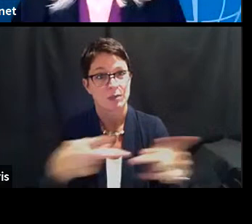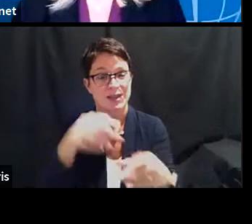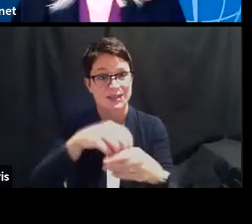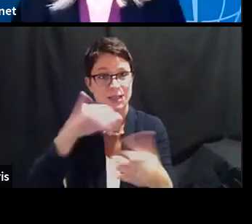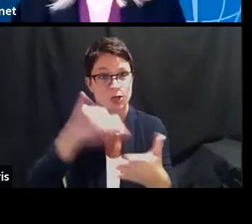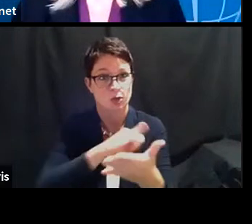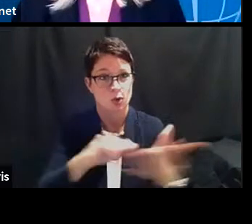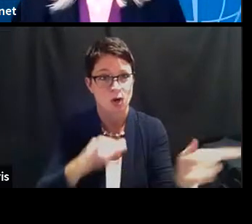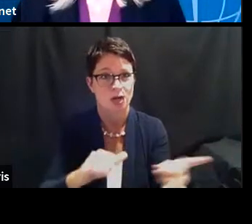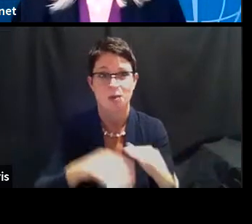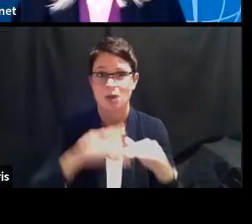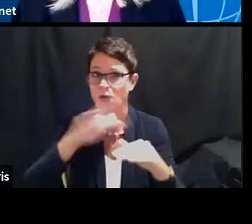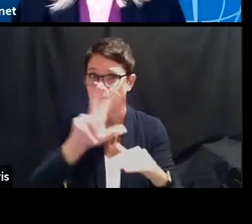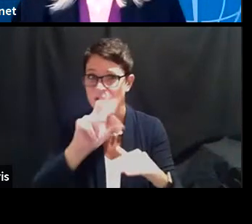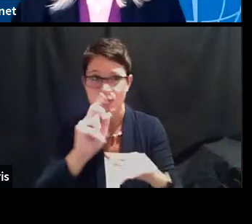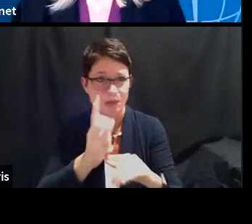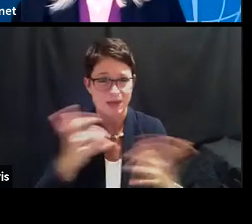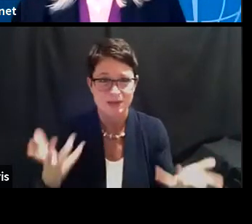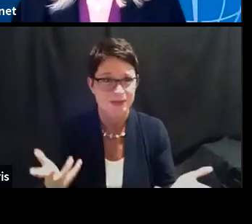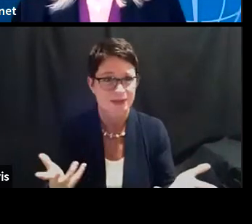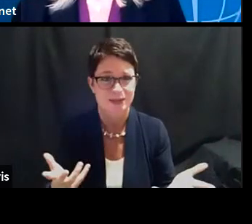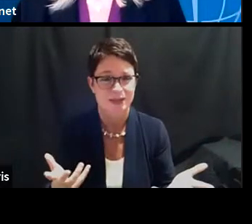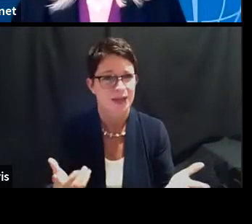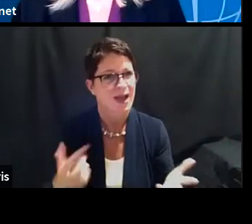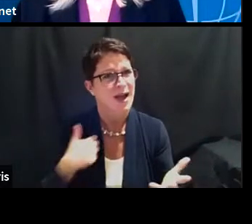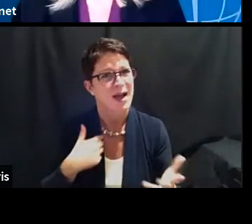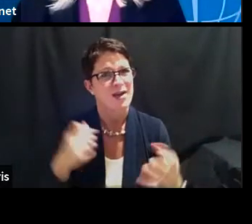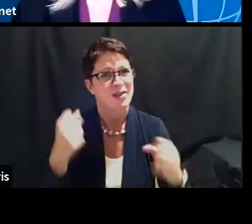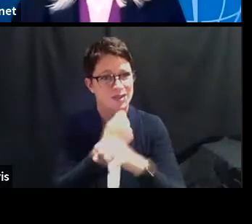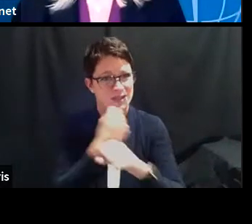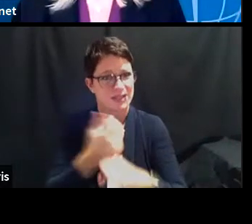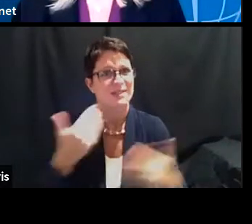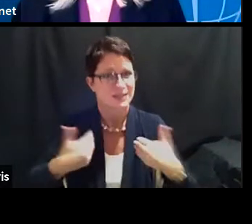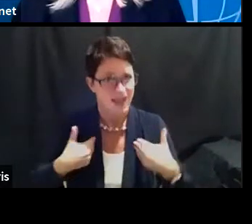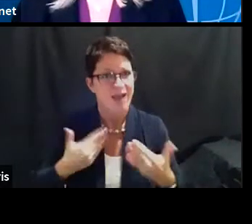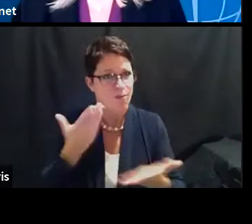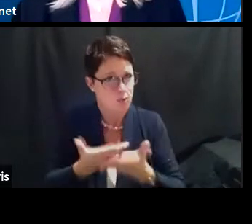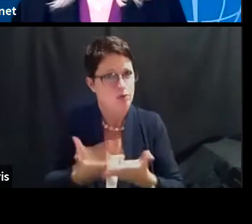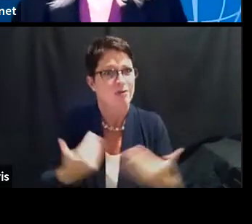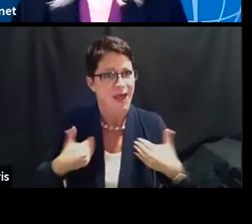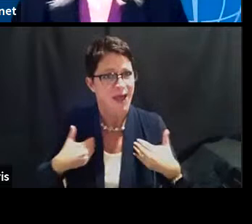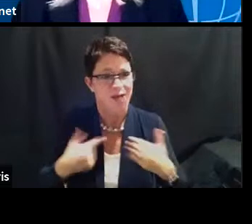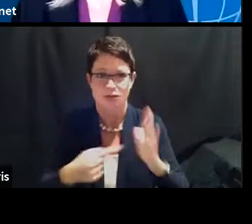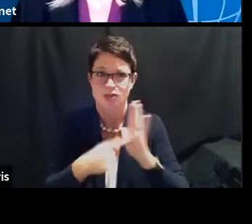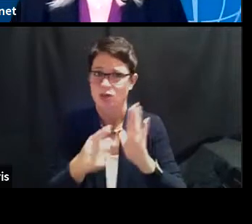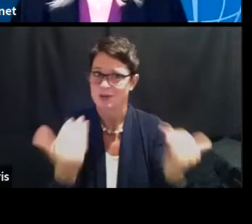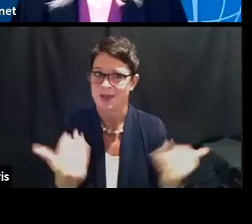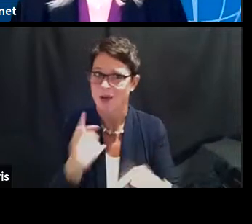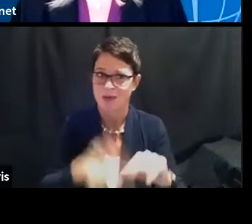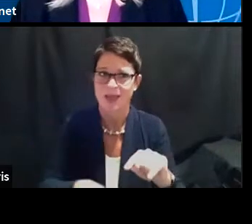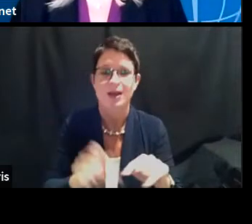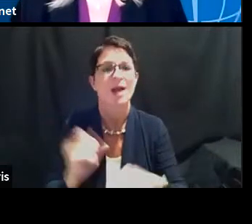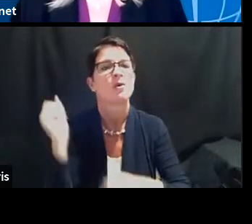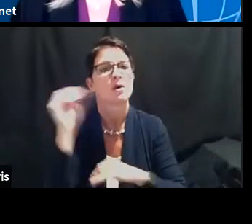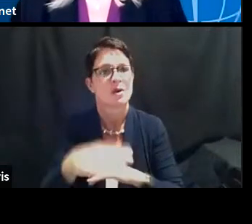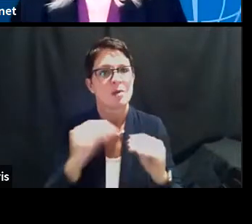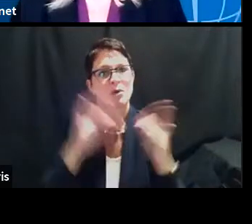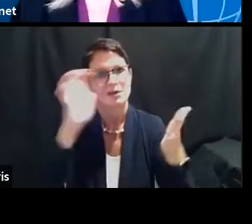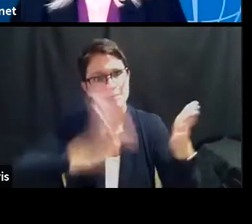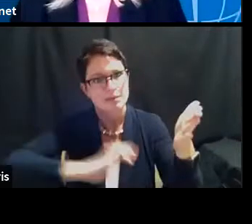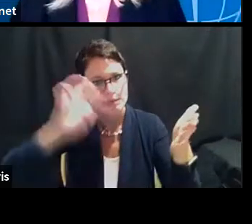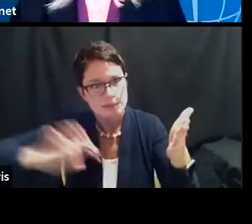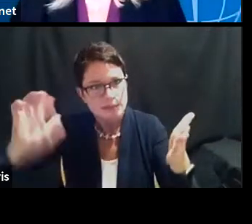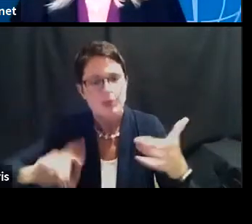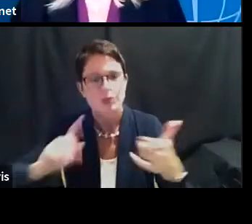than 30 minutes. And I have the statistics to prove it. I'm not going to show it to you now. I'm going to send a more detailed comment to